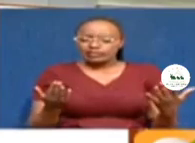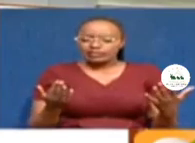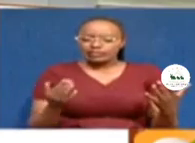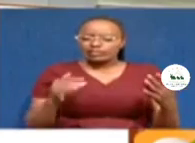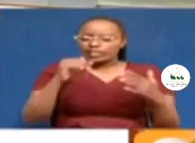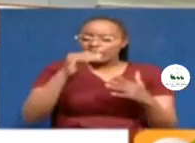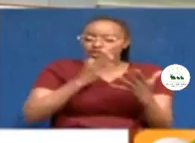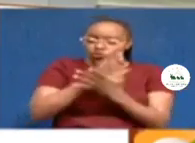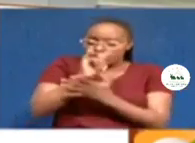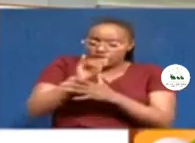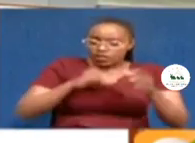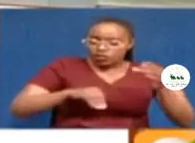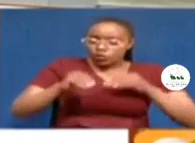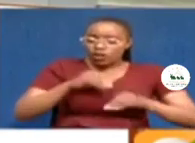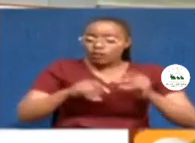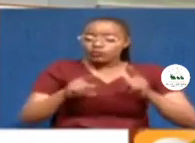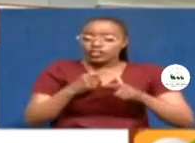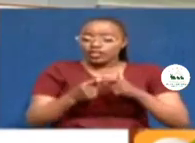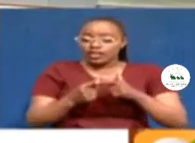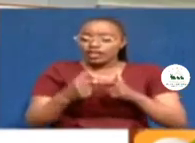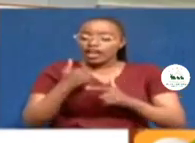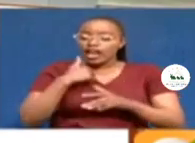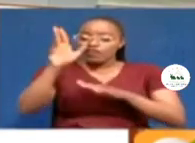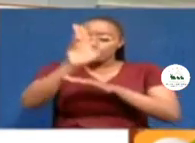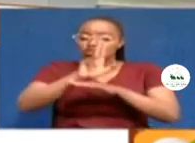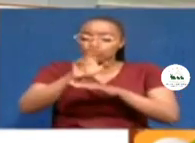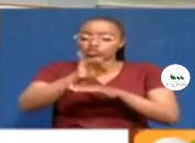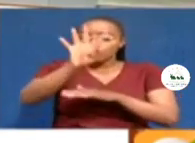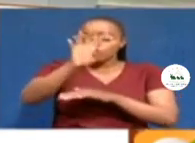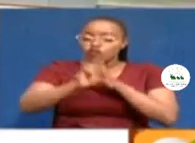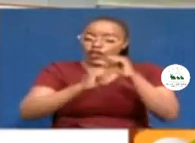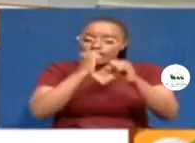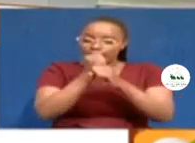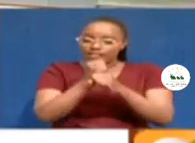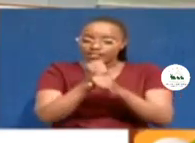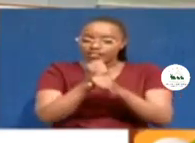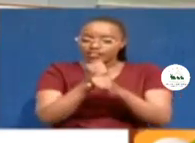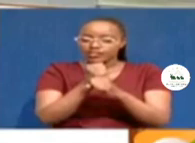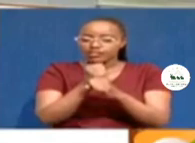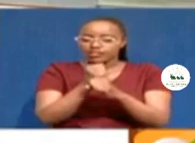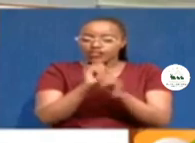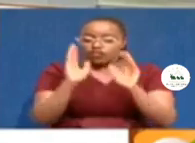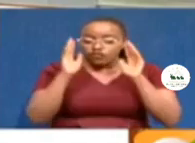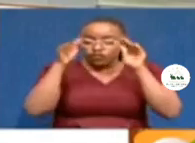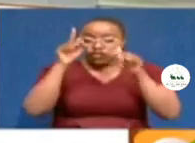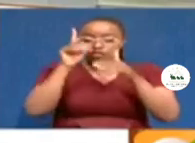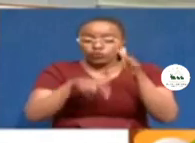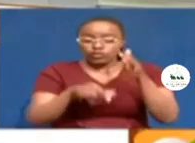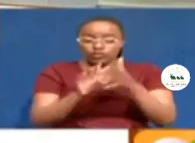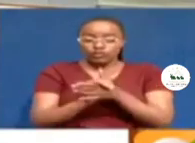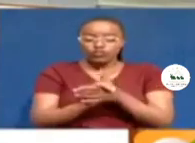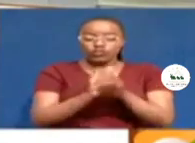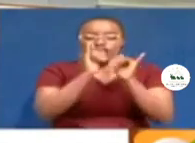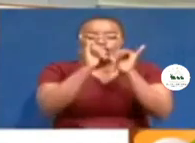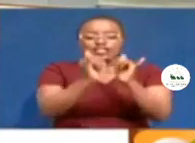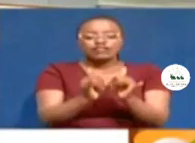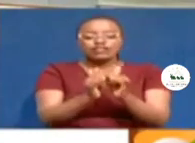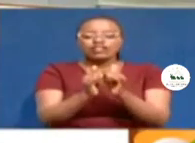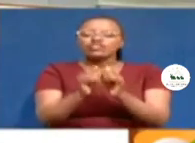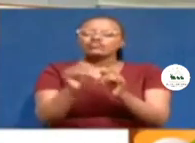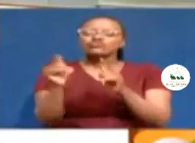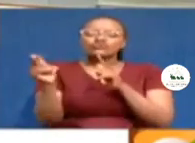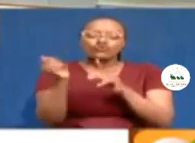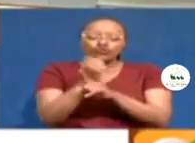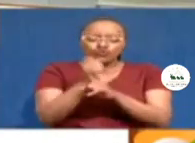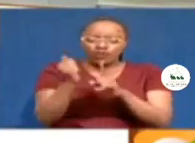And because of graft, we have spent 4 years focused on an individual, fighting